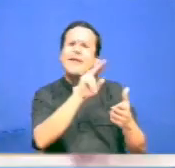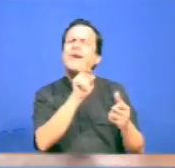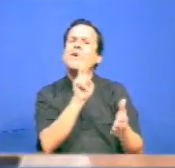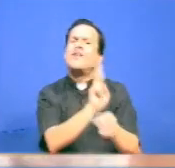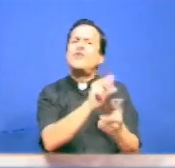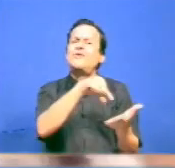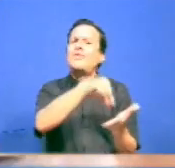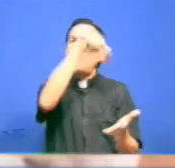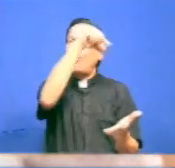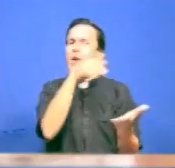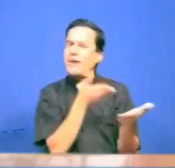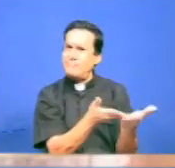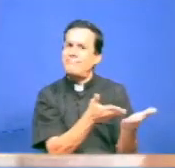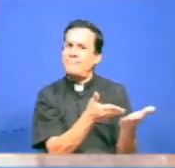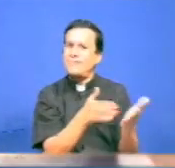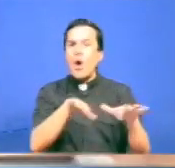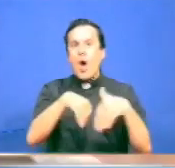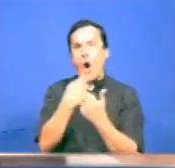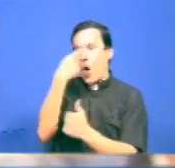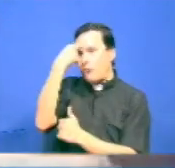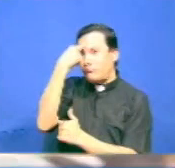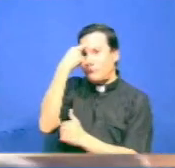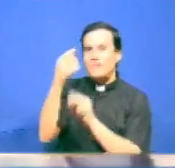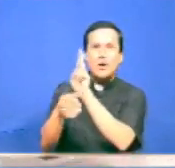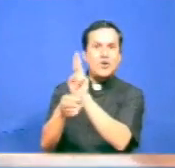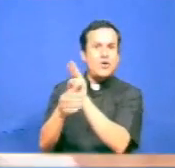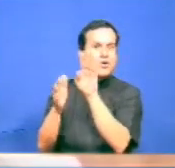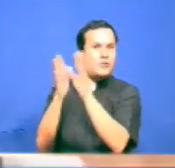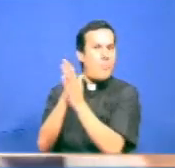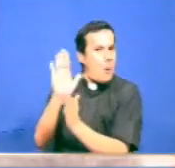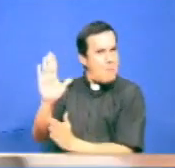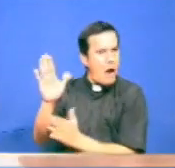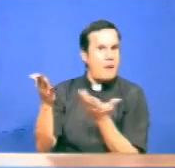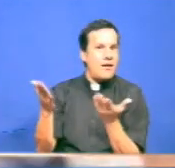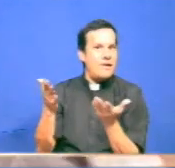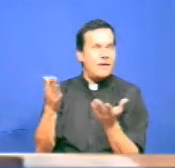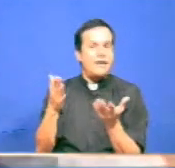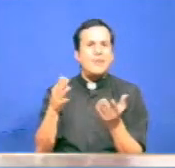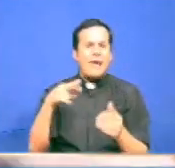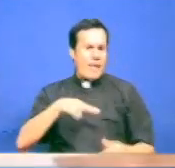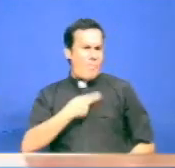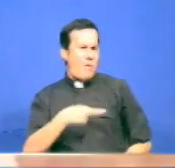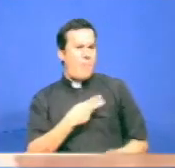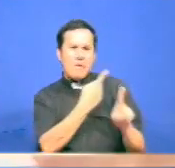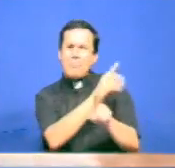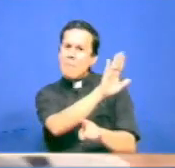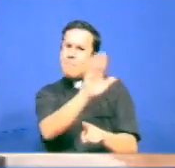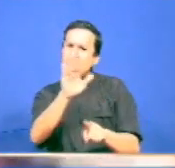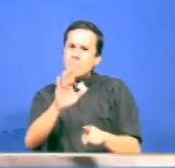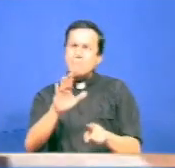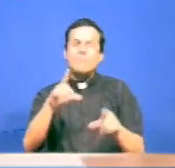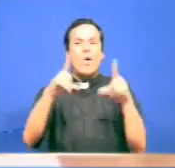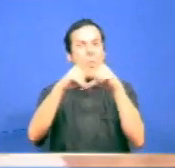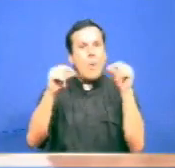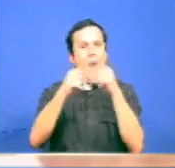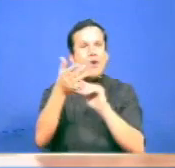the more Hindu, comes as a Gita. To another, by their book. To us, by the Bible, the word of God speaks to